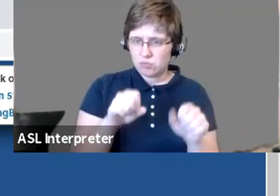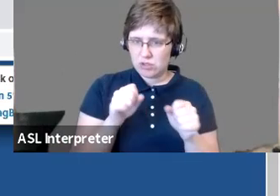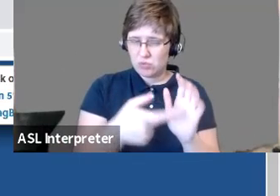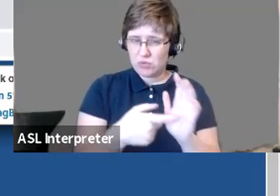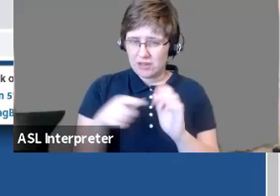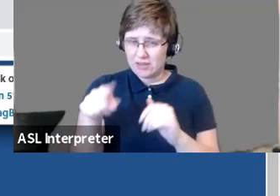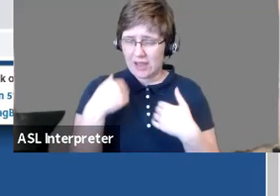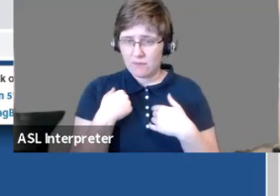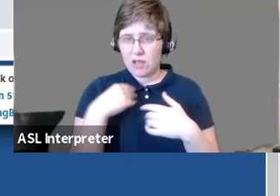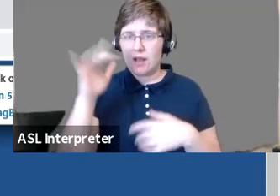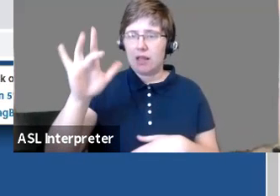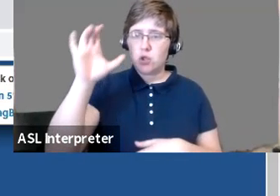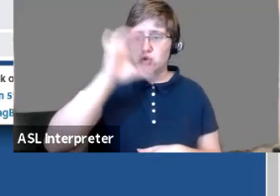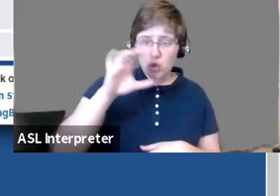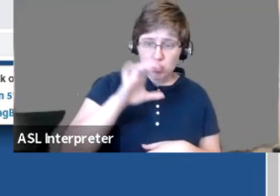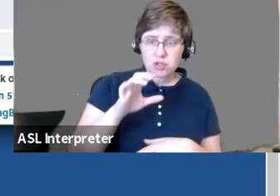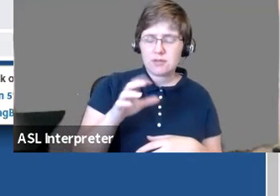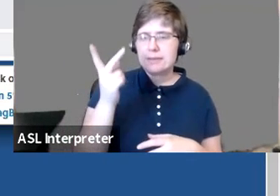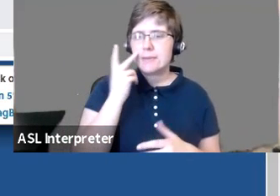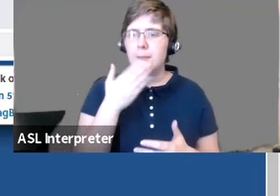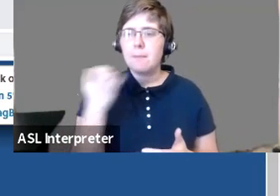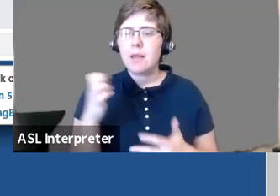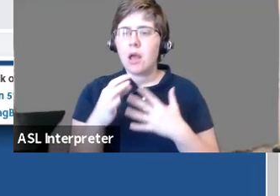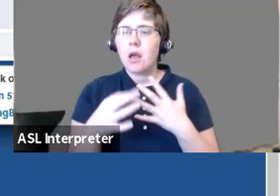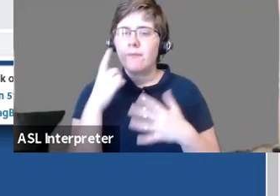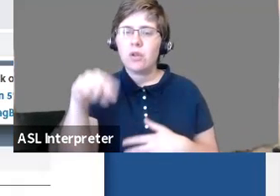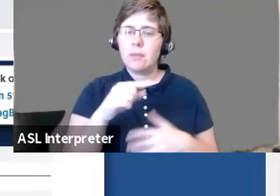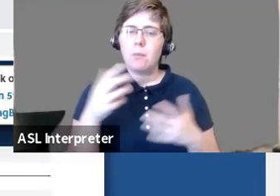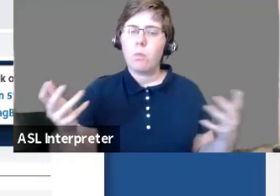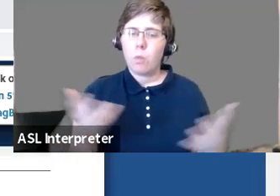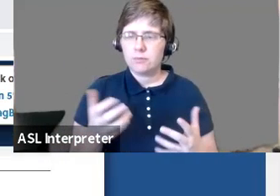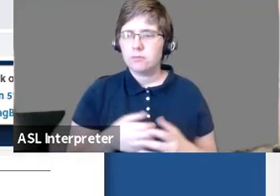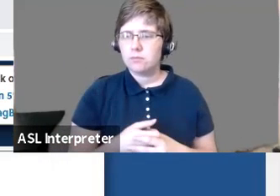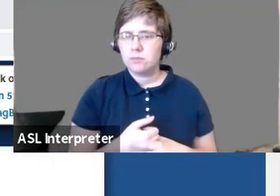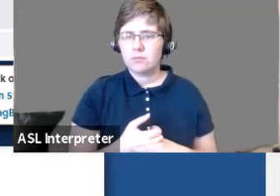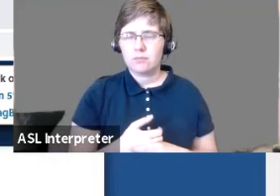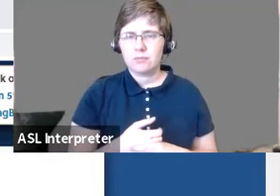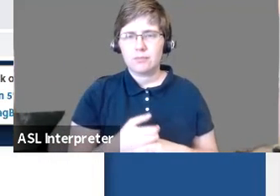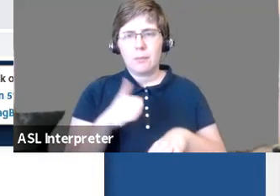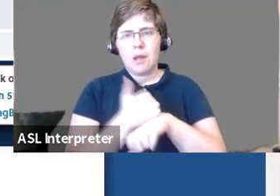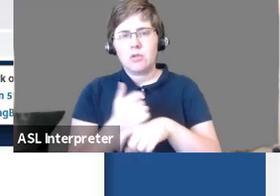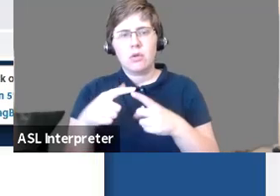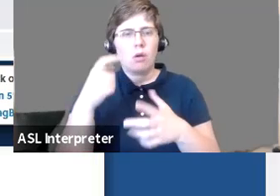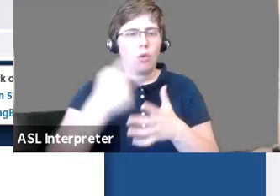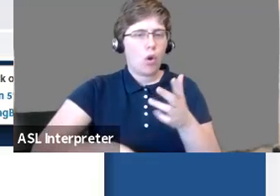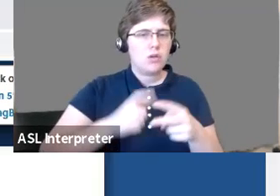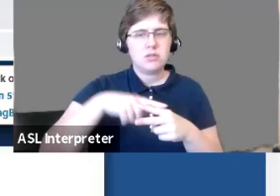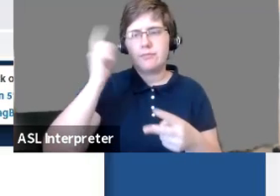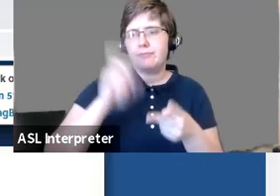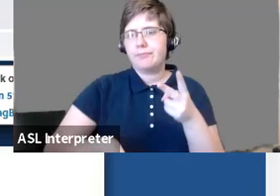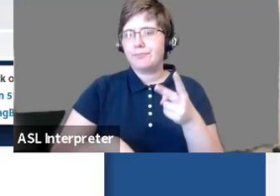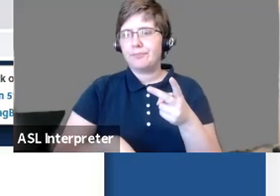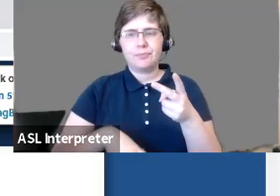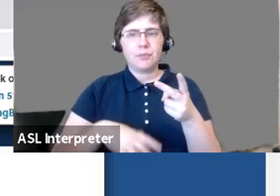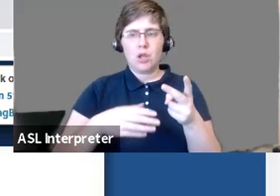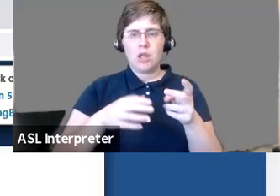possess, click search and see what's going to be the best bet for them, either based on cost or based on,